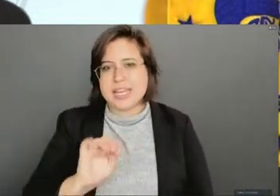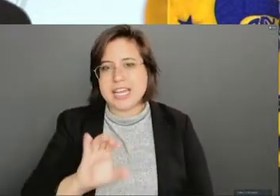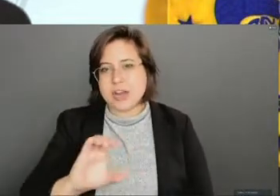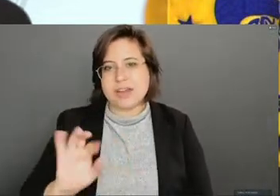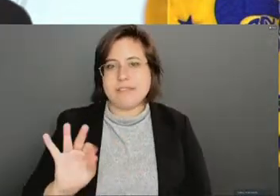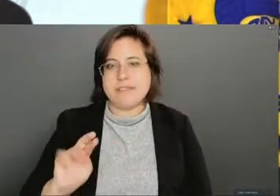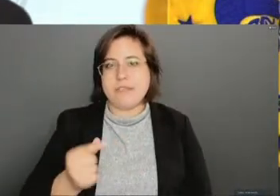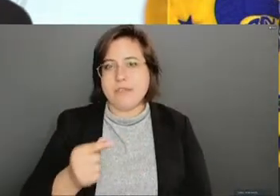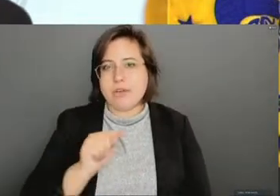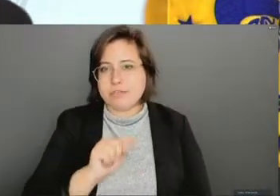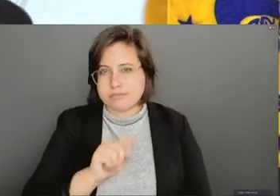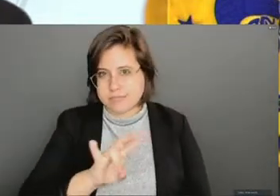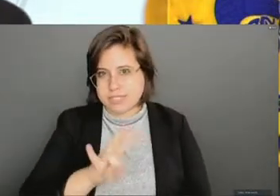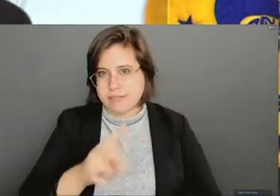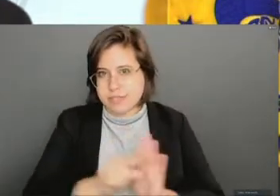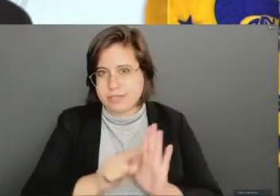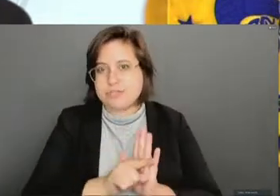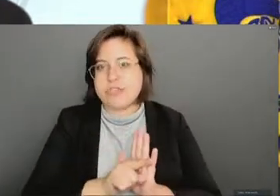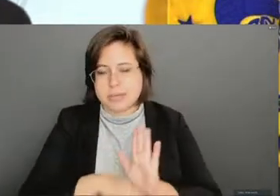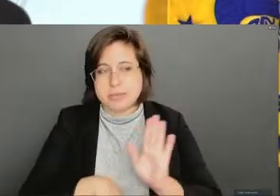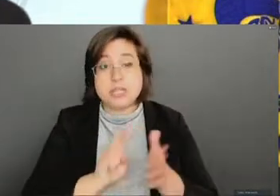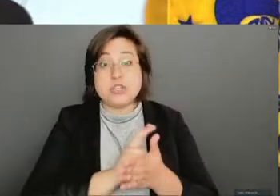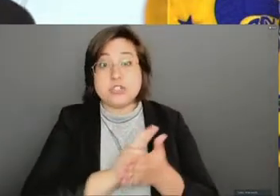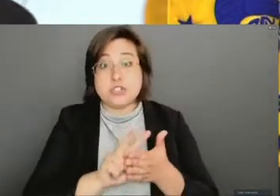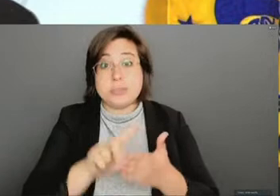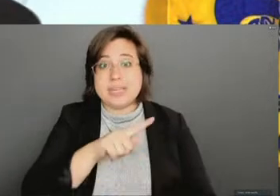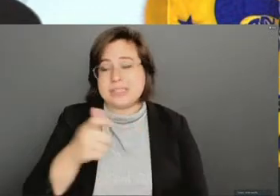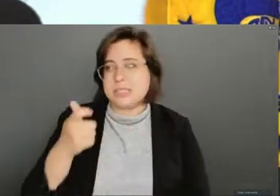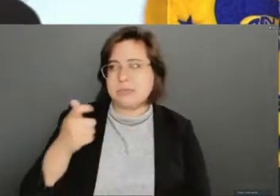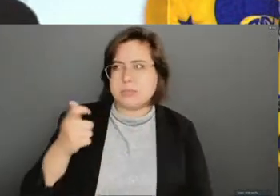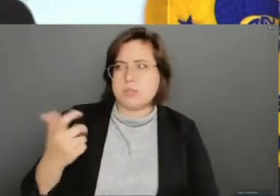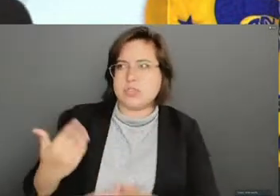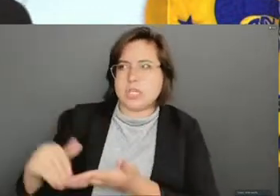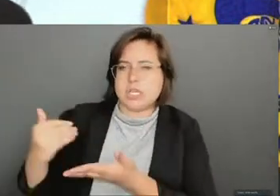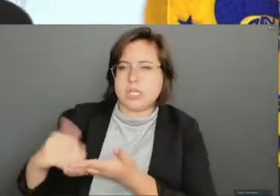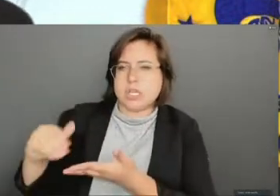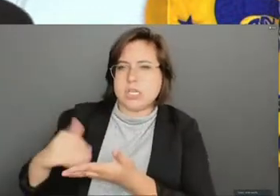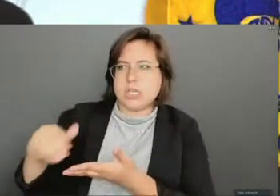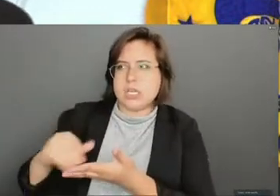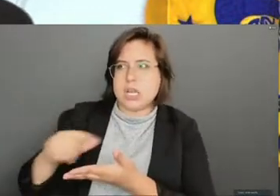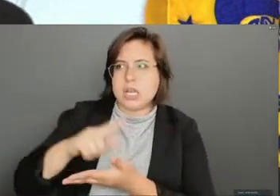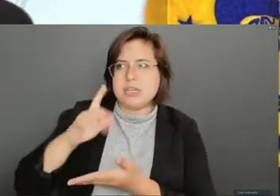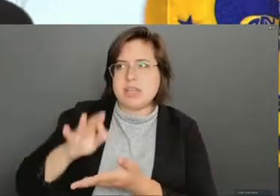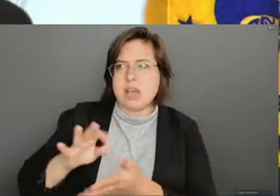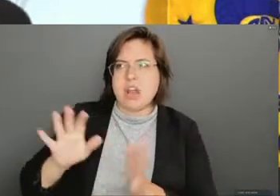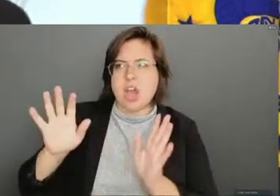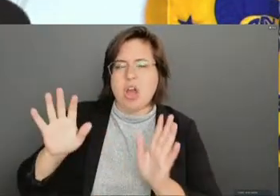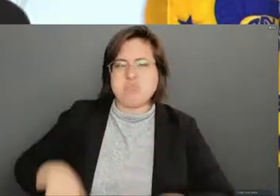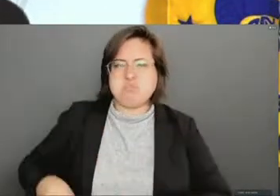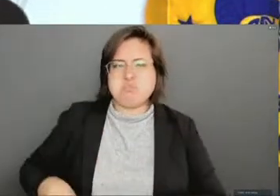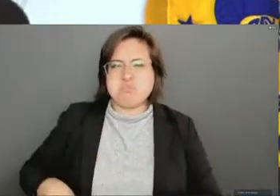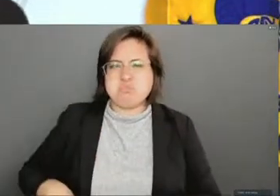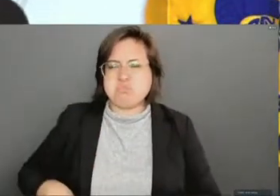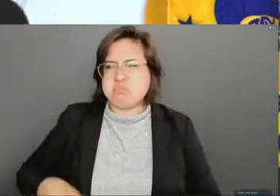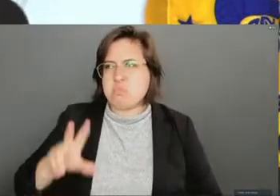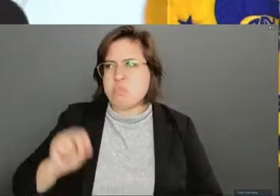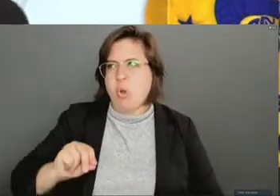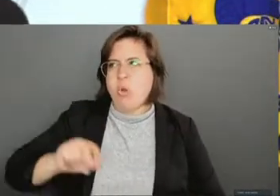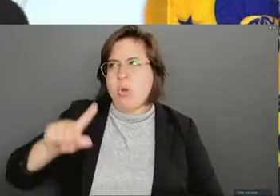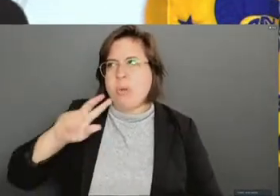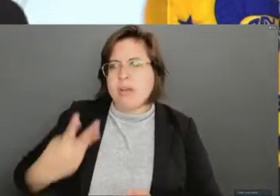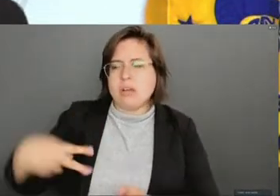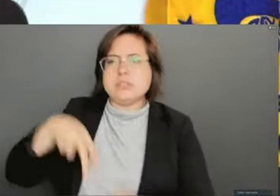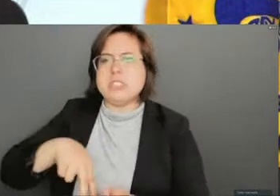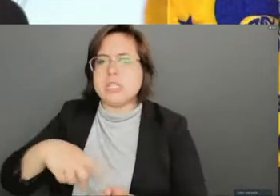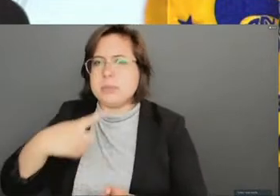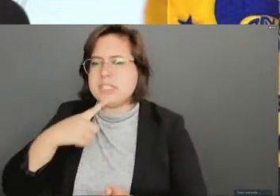who actually, after 2 weeks of witnessing this, just decided that he wasn't going to put up with it anymore. And he walked across the room and he stood up to that bully and he said,